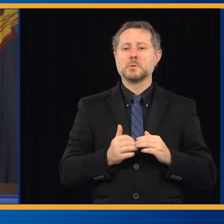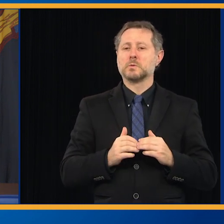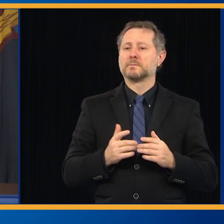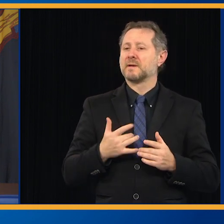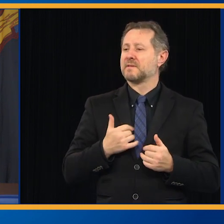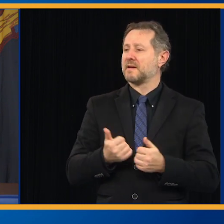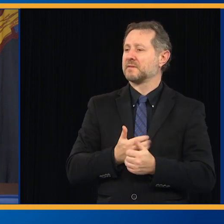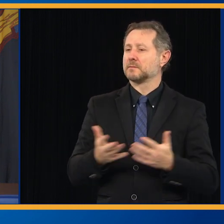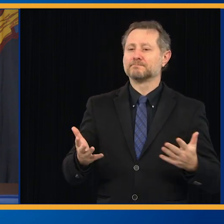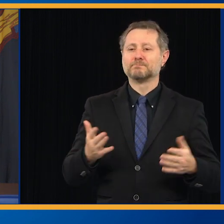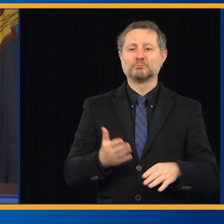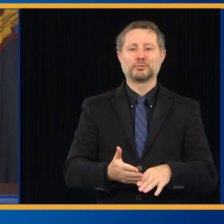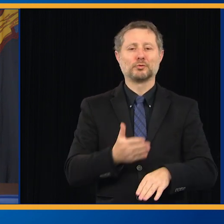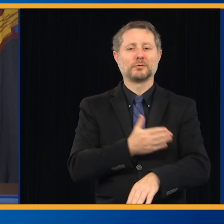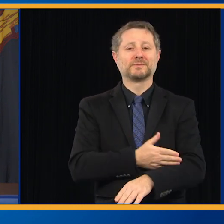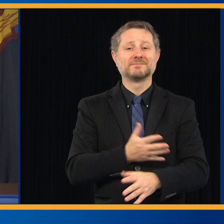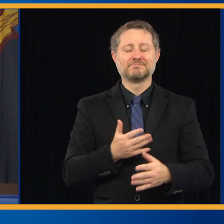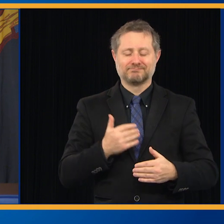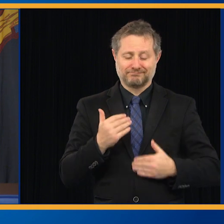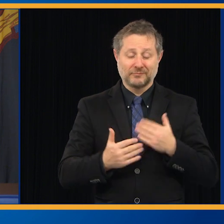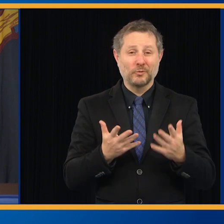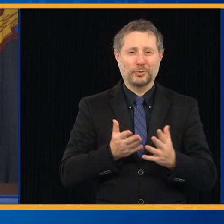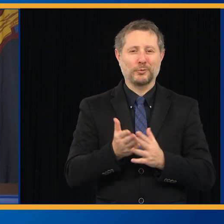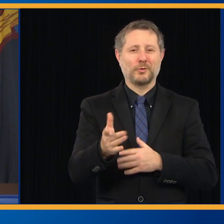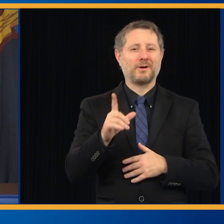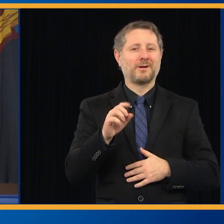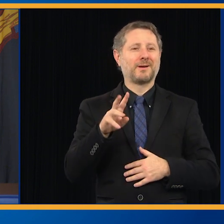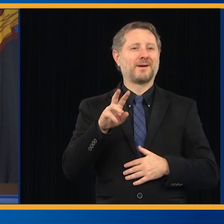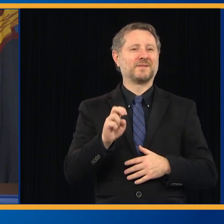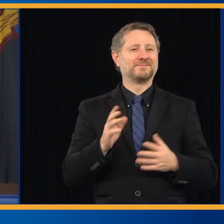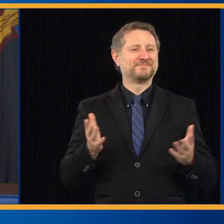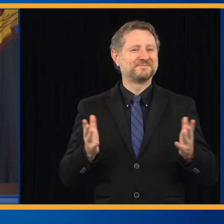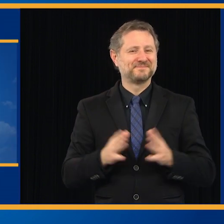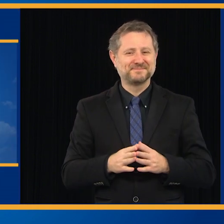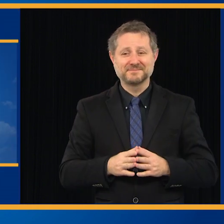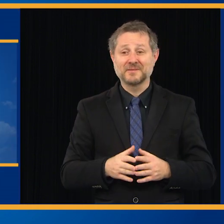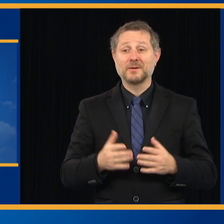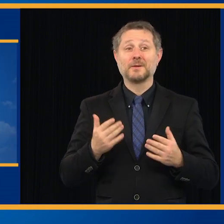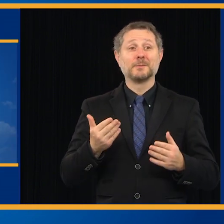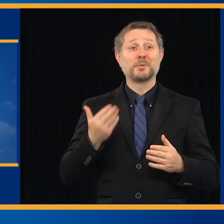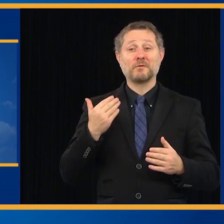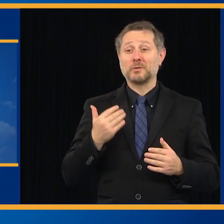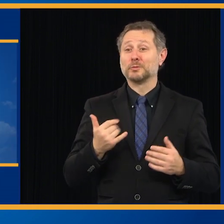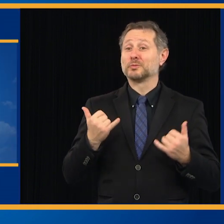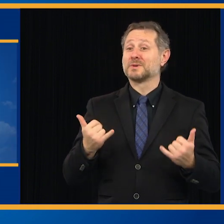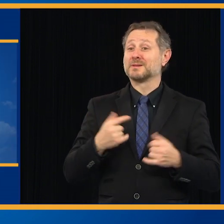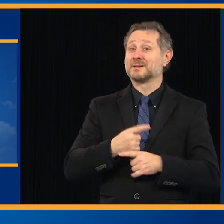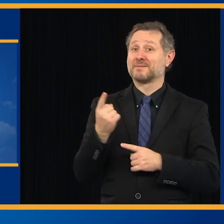better, and the one thing we need. When I said today is day 71 with a question mark,